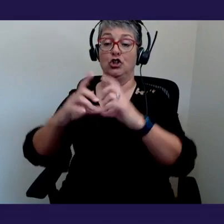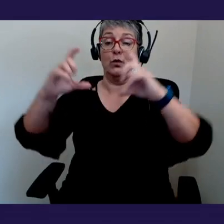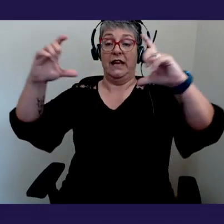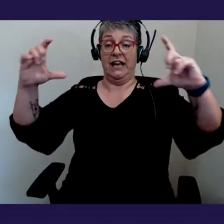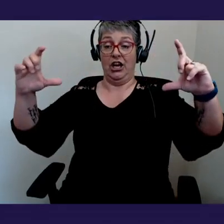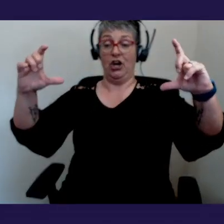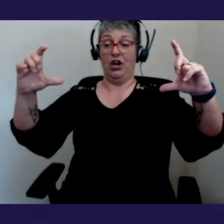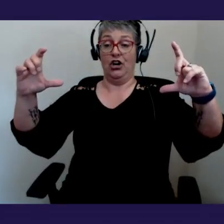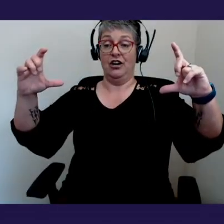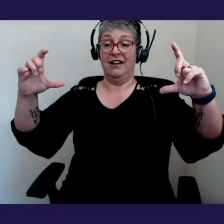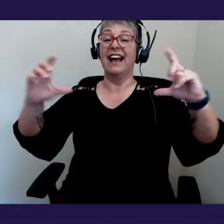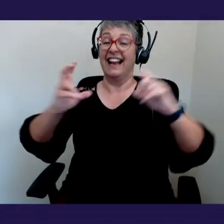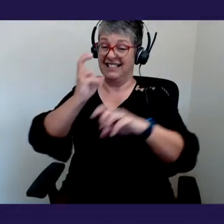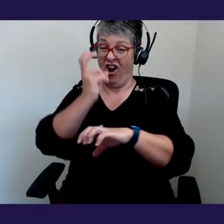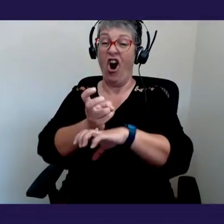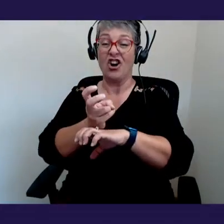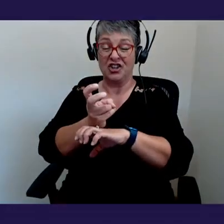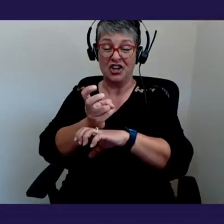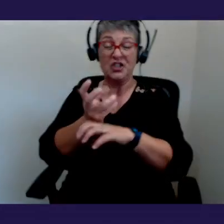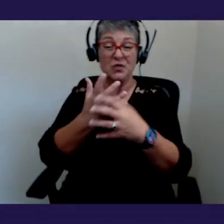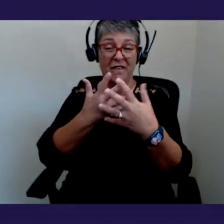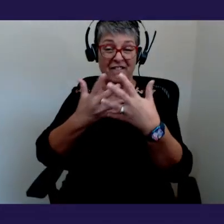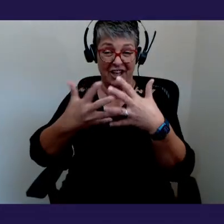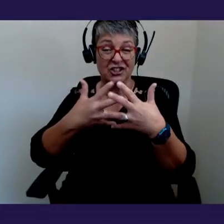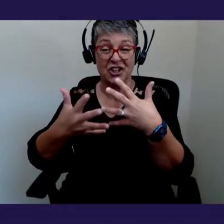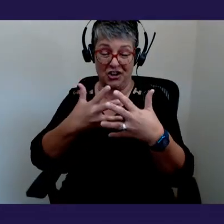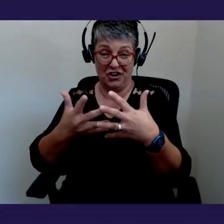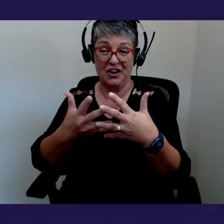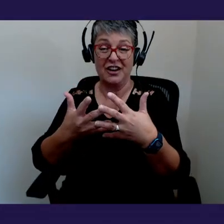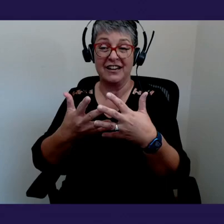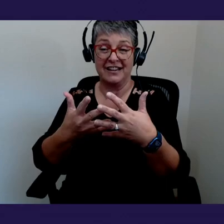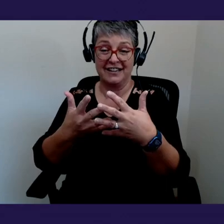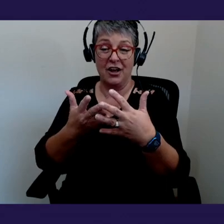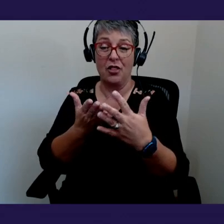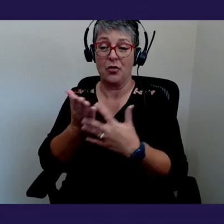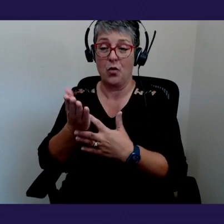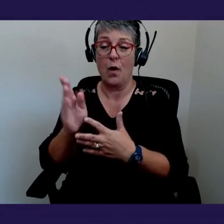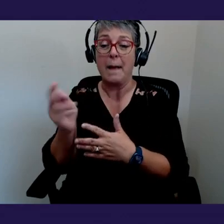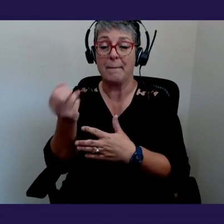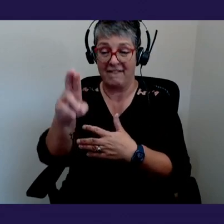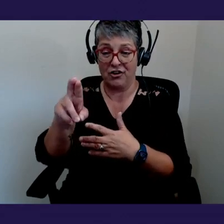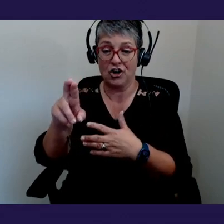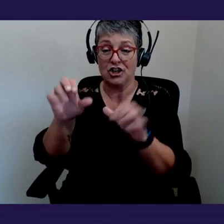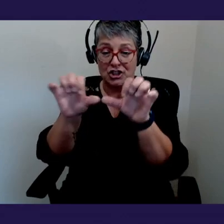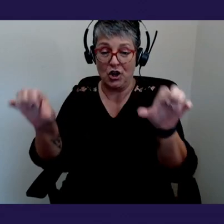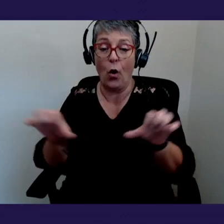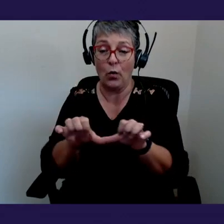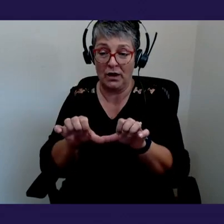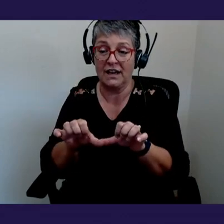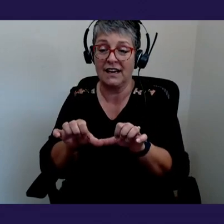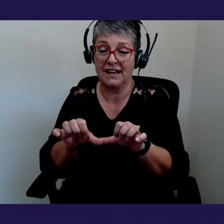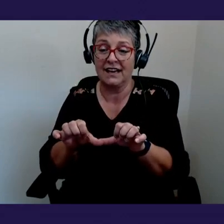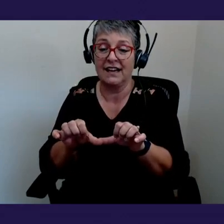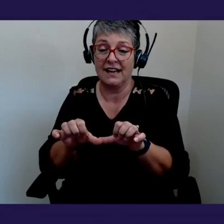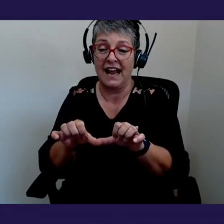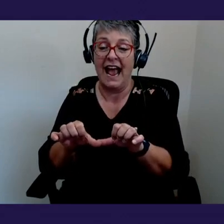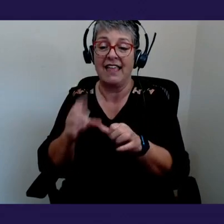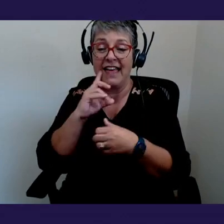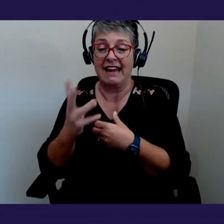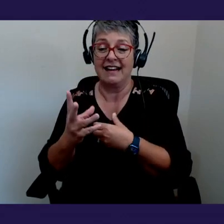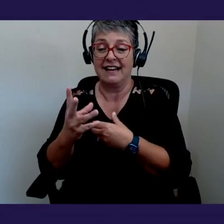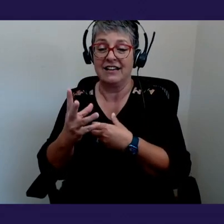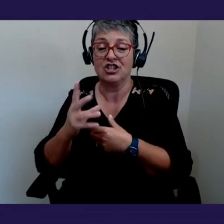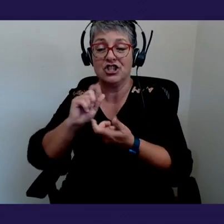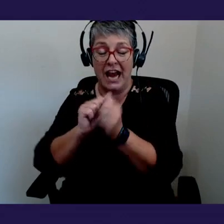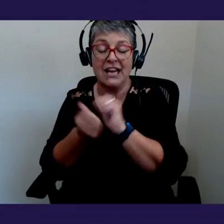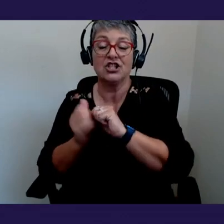or filtered through a buffer zone and evaluated before entering our core mindset, beliefs, and behavior. Let's explore